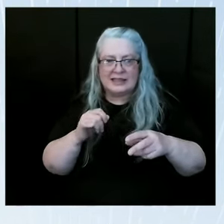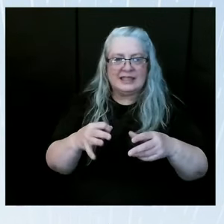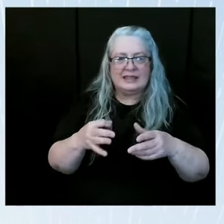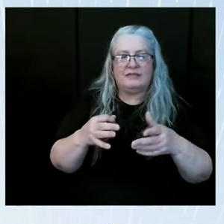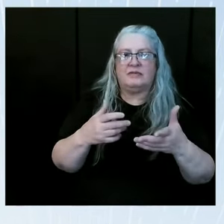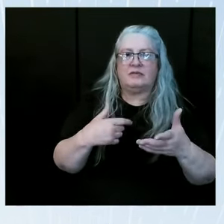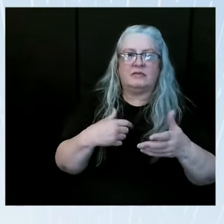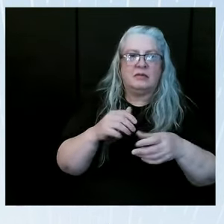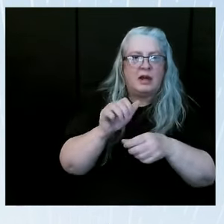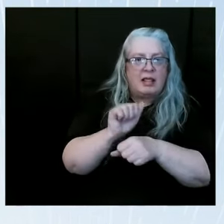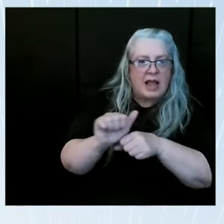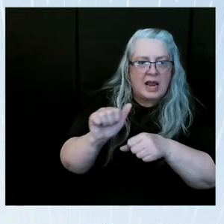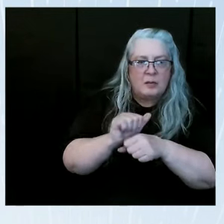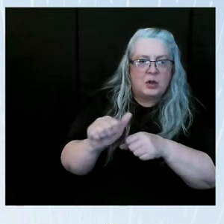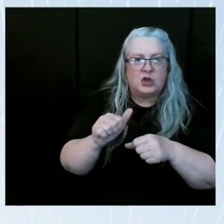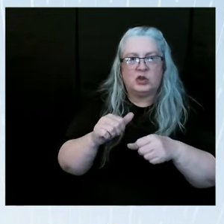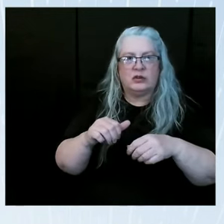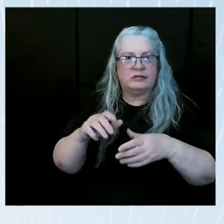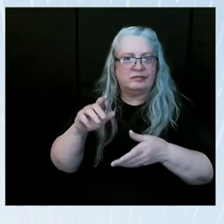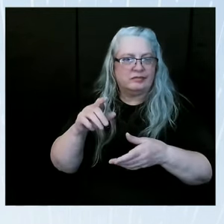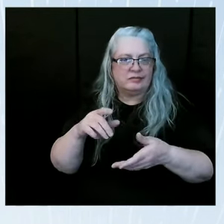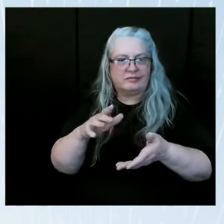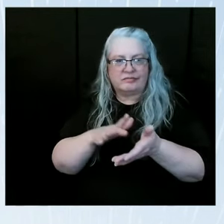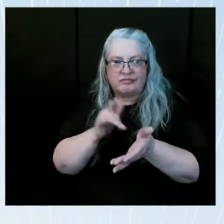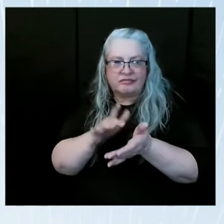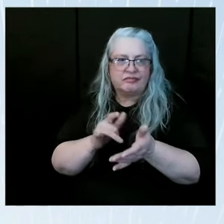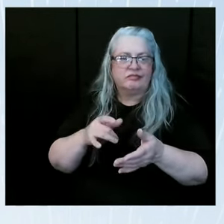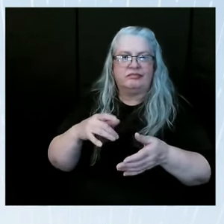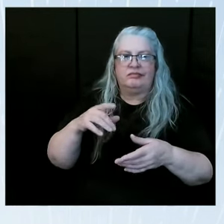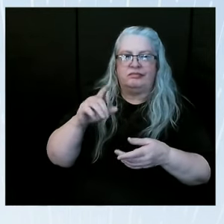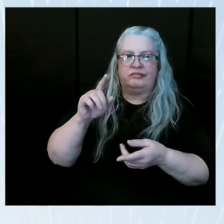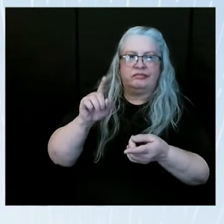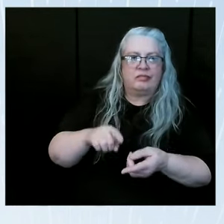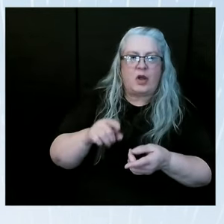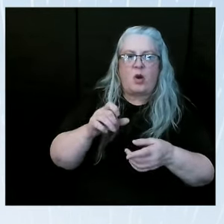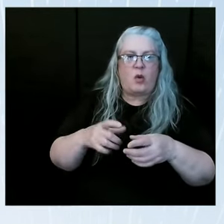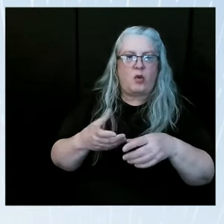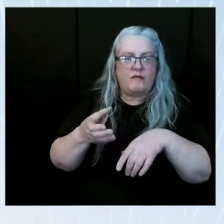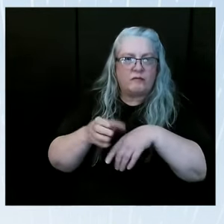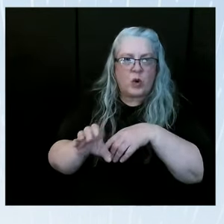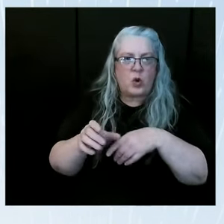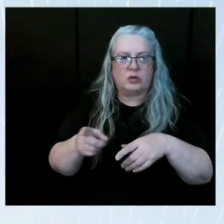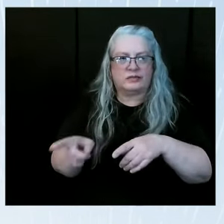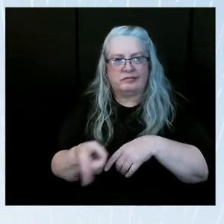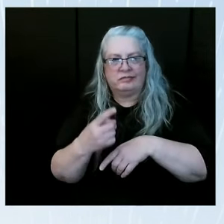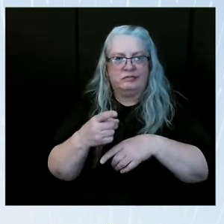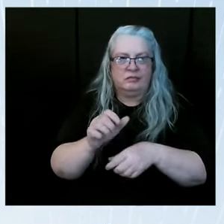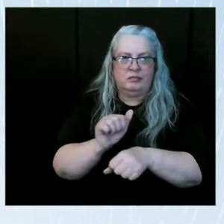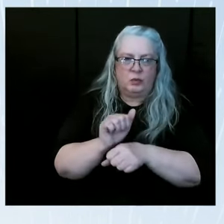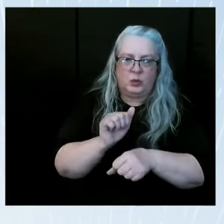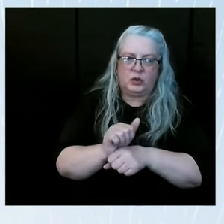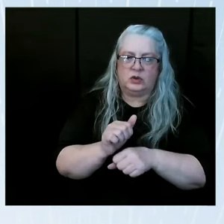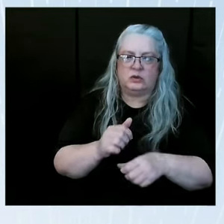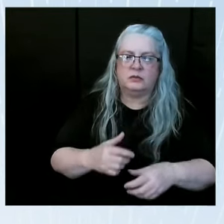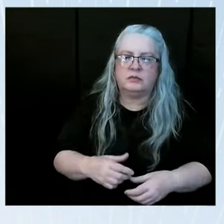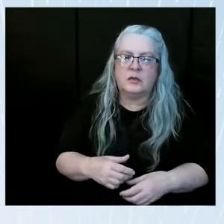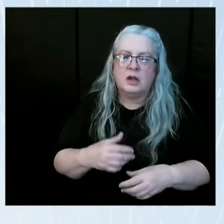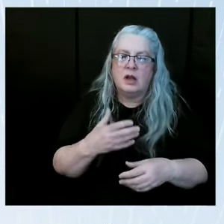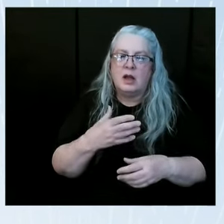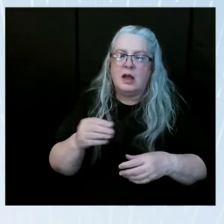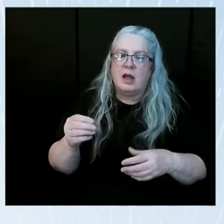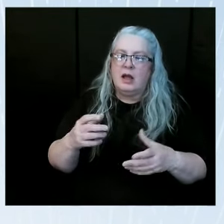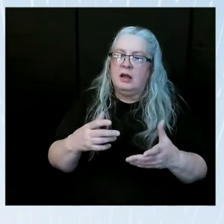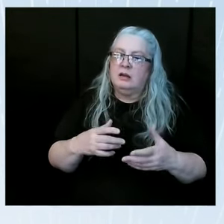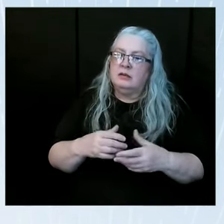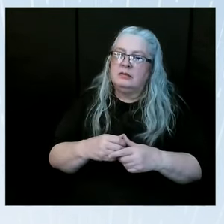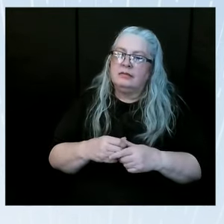January of this year, ACF announced HHS's establishment of a new public-private partnership co-chaired by Northwell Health,